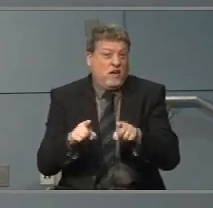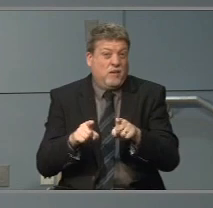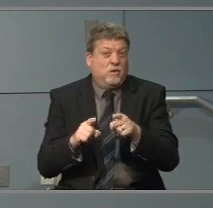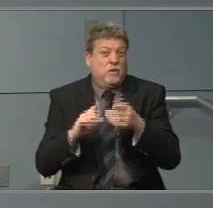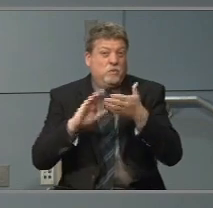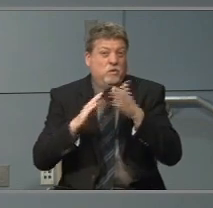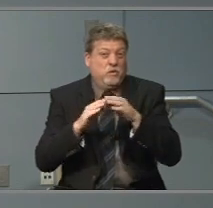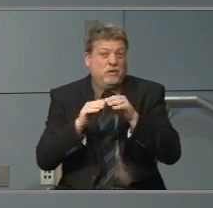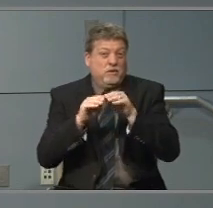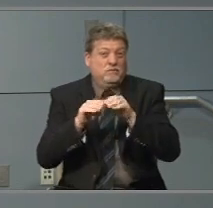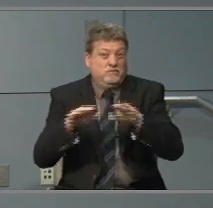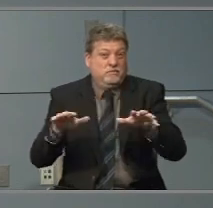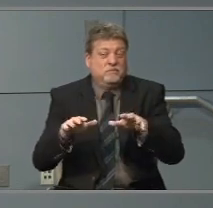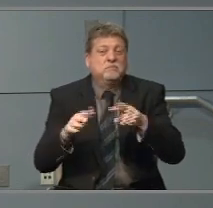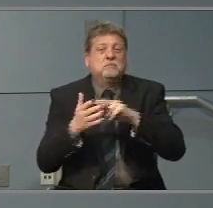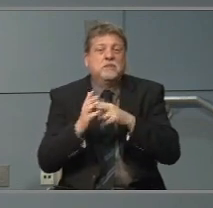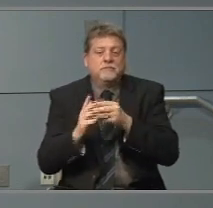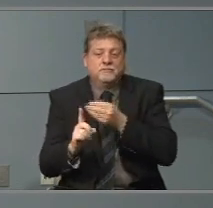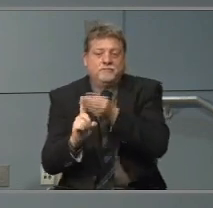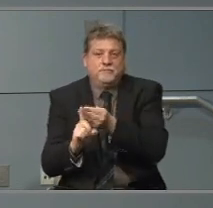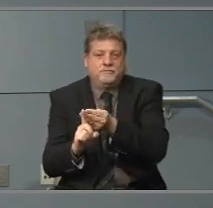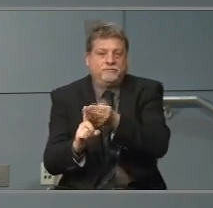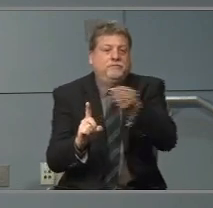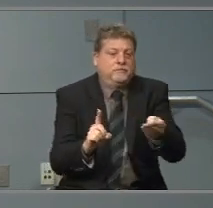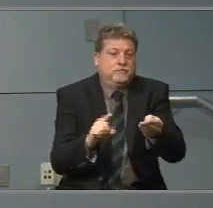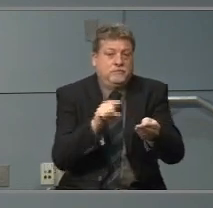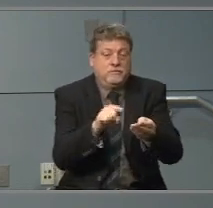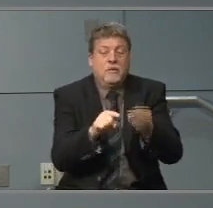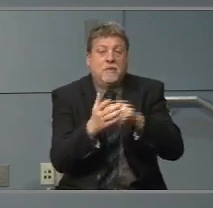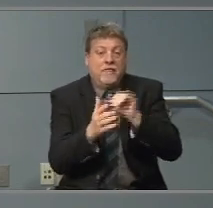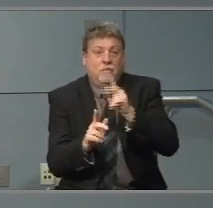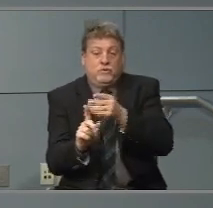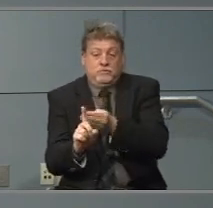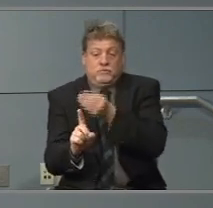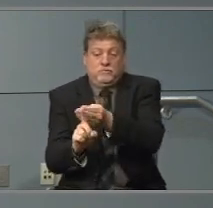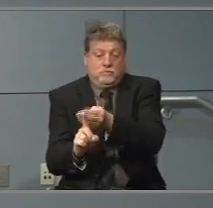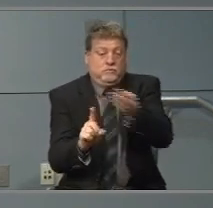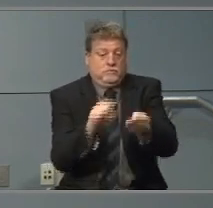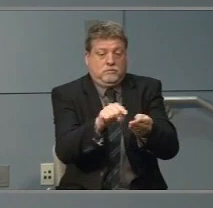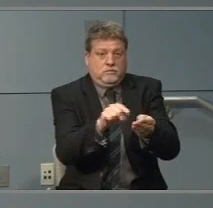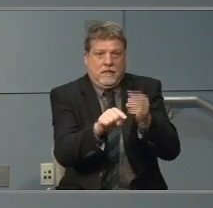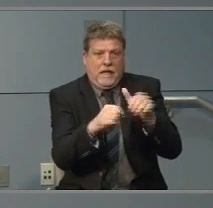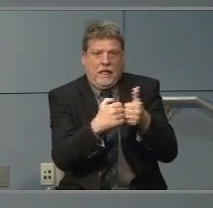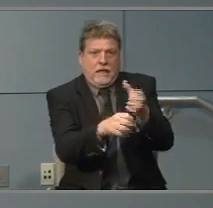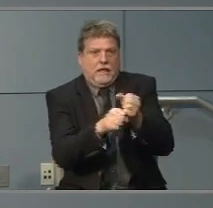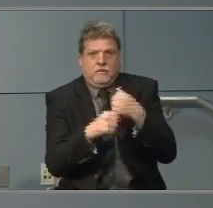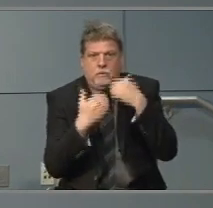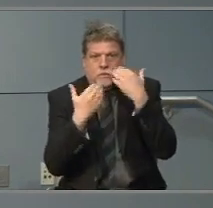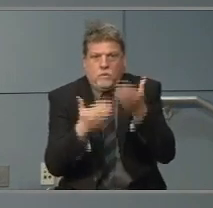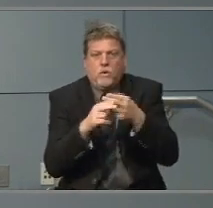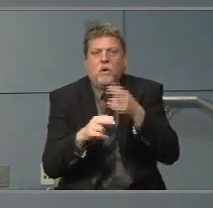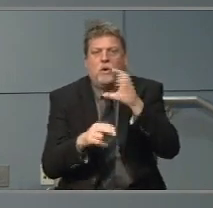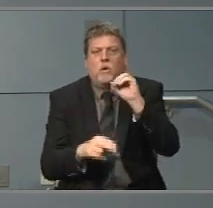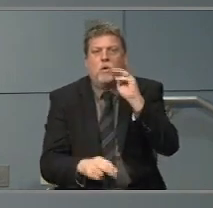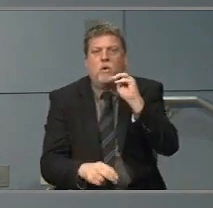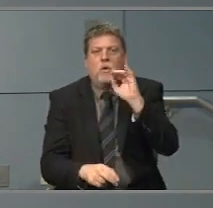people contracted COVID-19. I'm going to take a moment to reiterate some of the things that Secretary Cohen shared